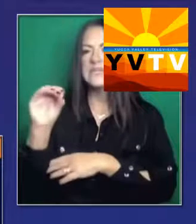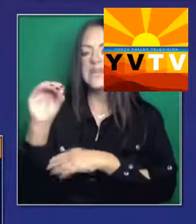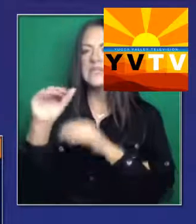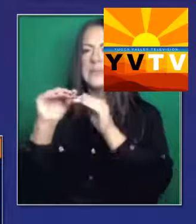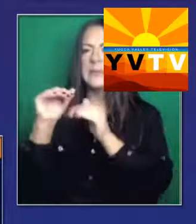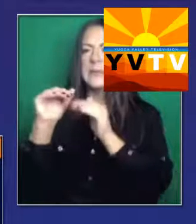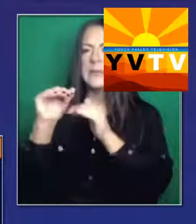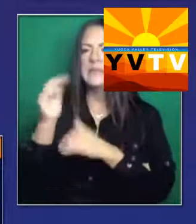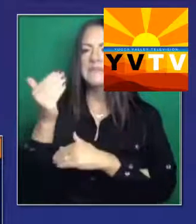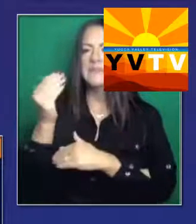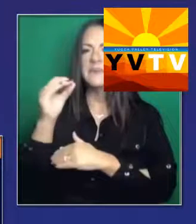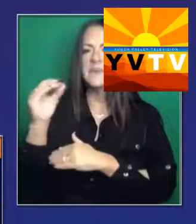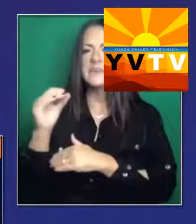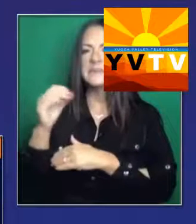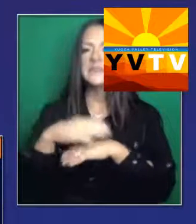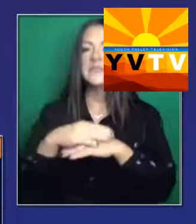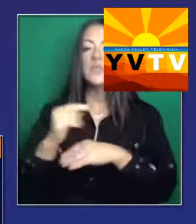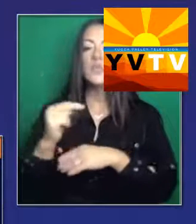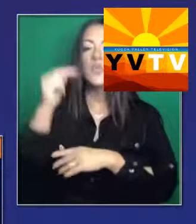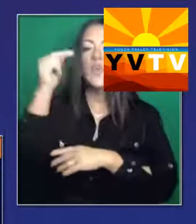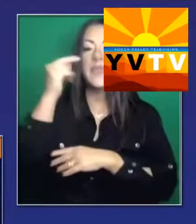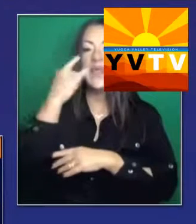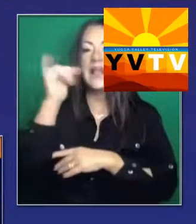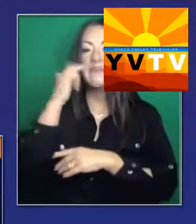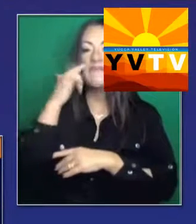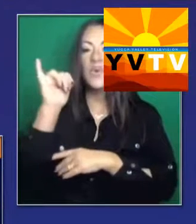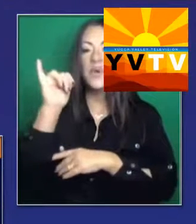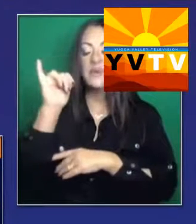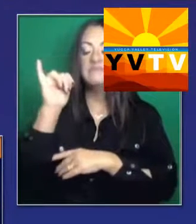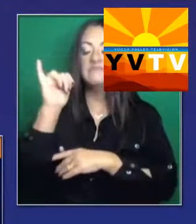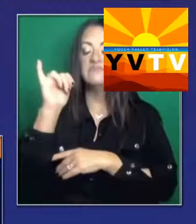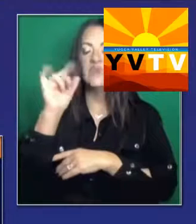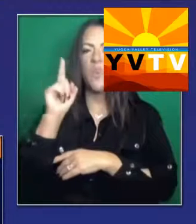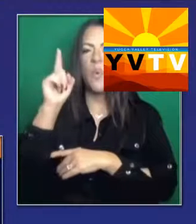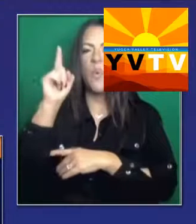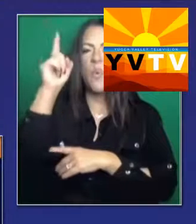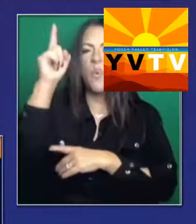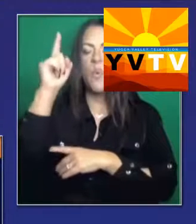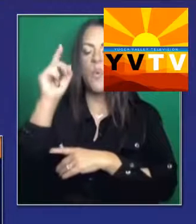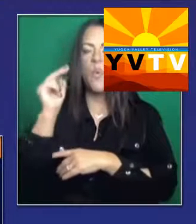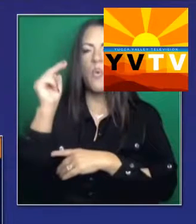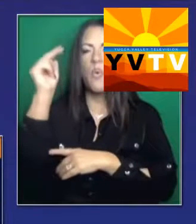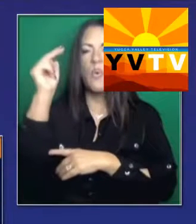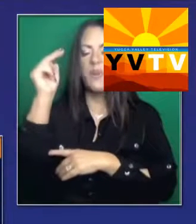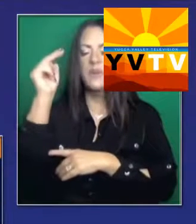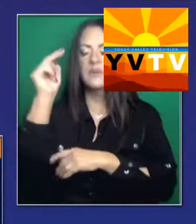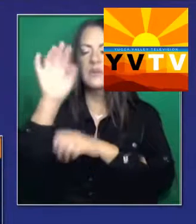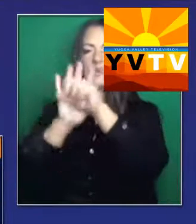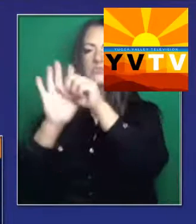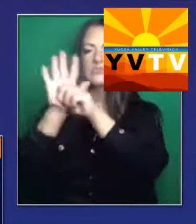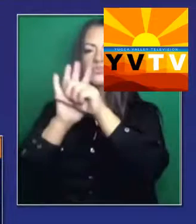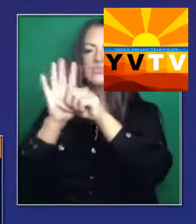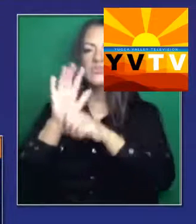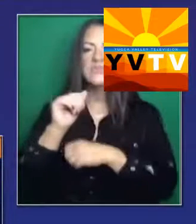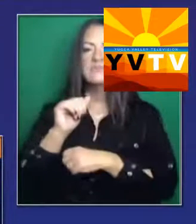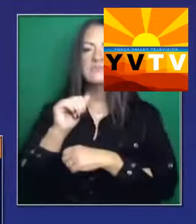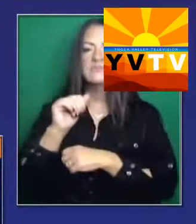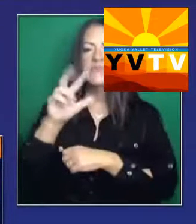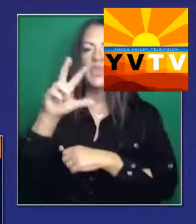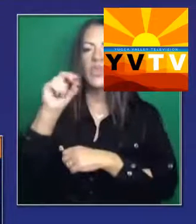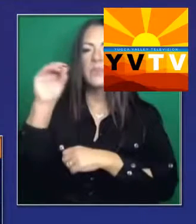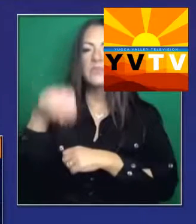12.1% in Northern California. The one region in the state that has not been imposed upon as it relates to the stay-at-home